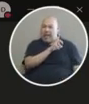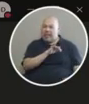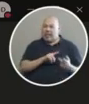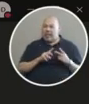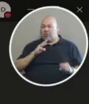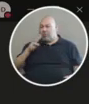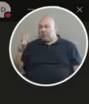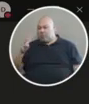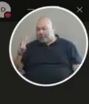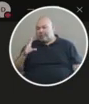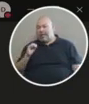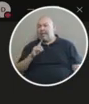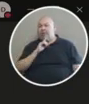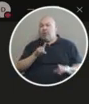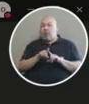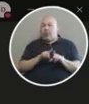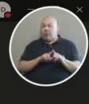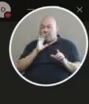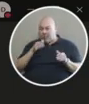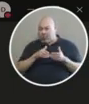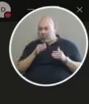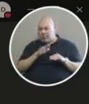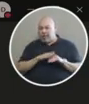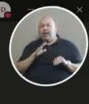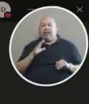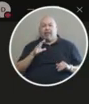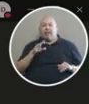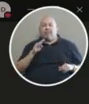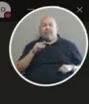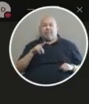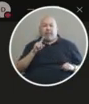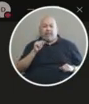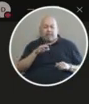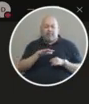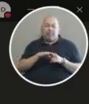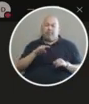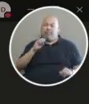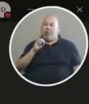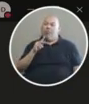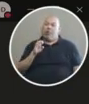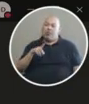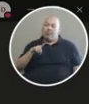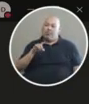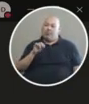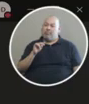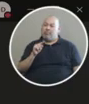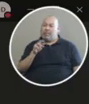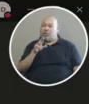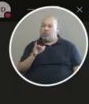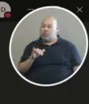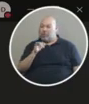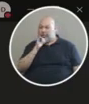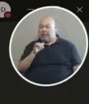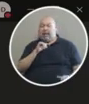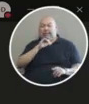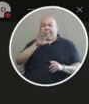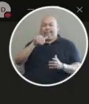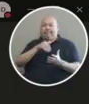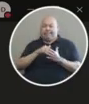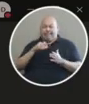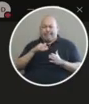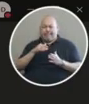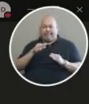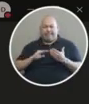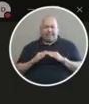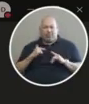West. In addition, we're focused on mobile pantries servicing communities in not in the core of the city,